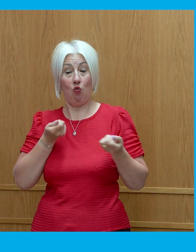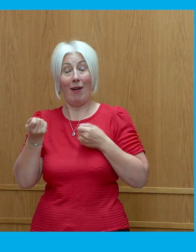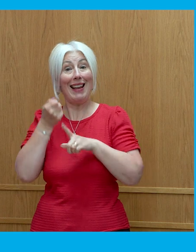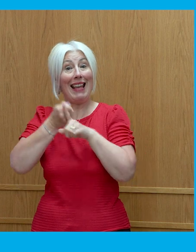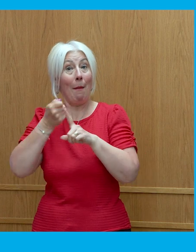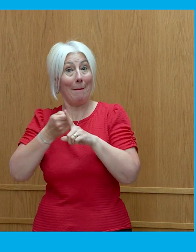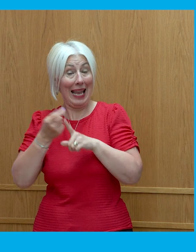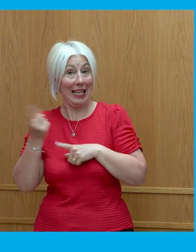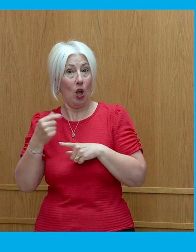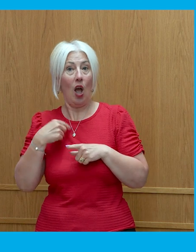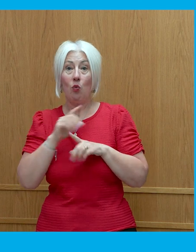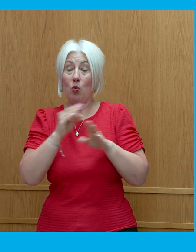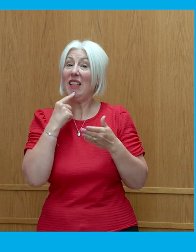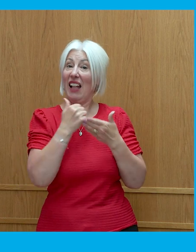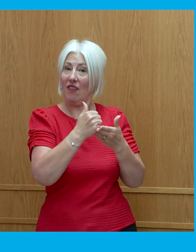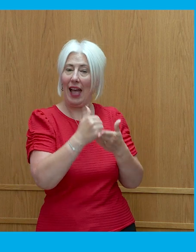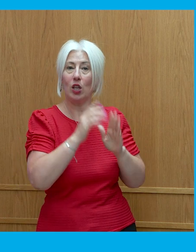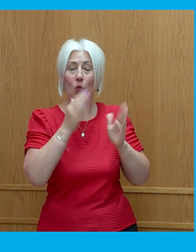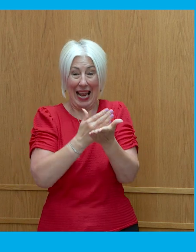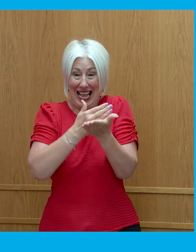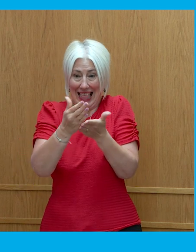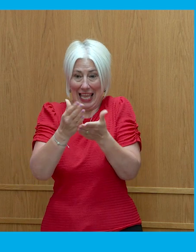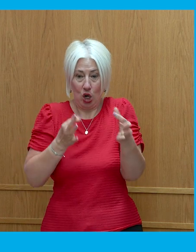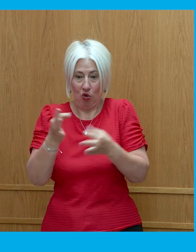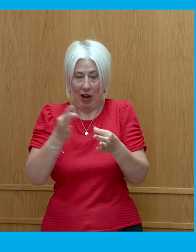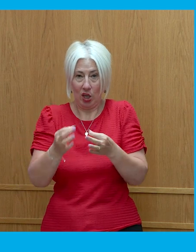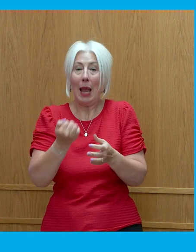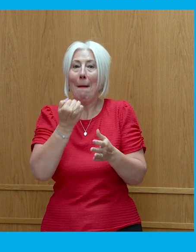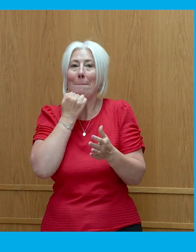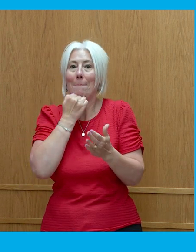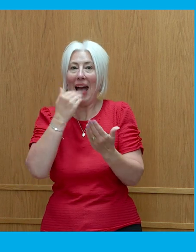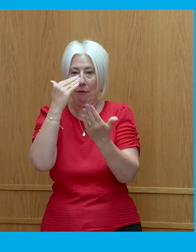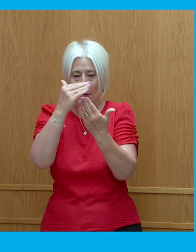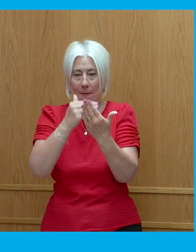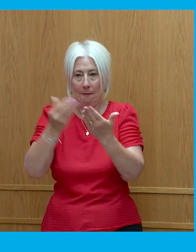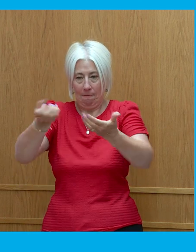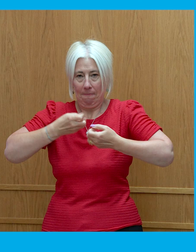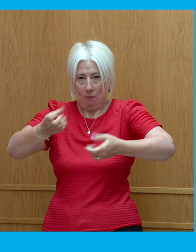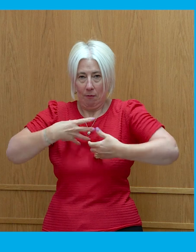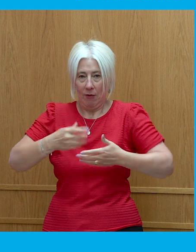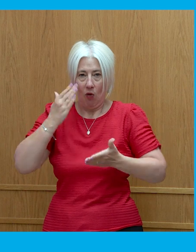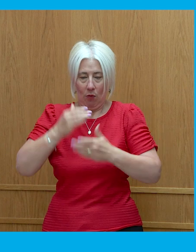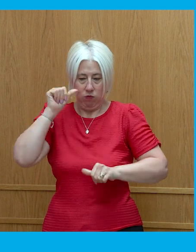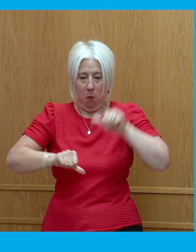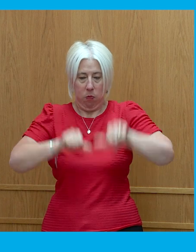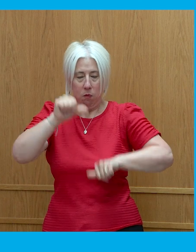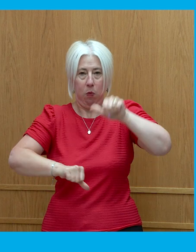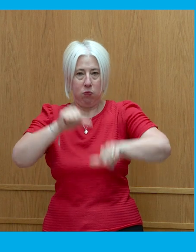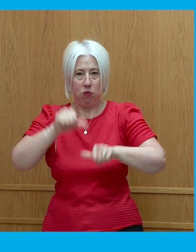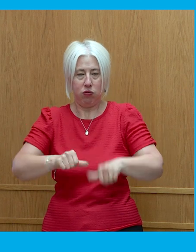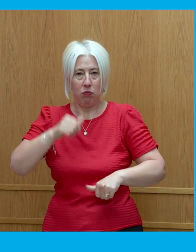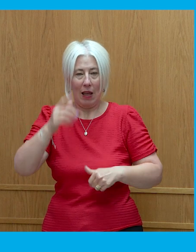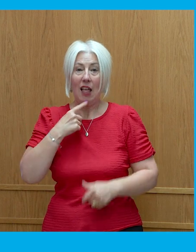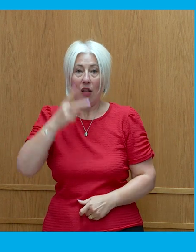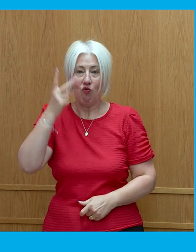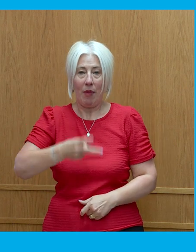wanted a clear strategy that was mathematically driven, that had message discipline, robotic-like message discipline. I repeat